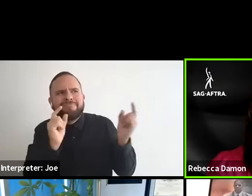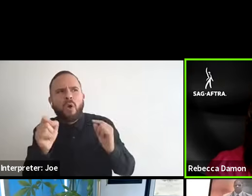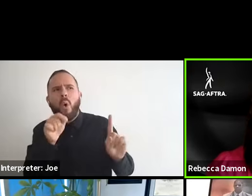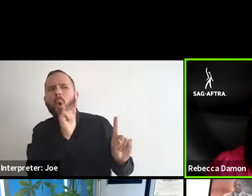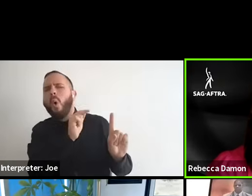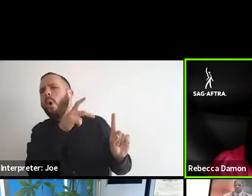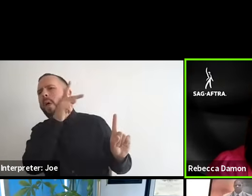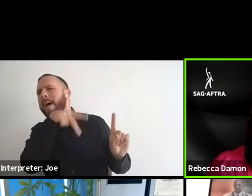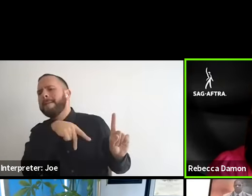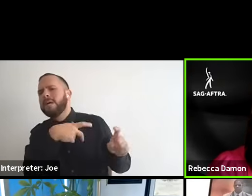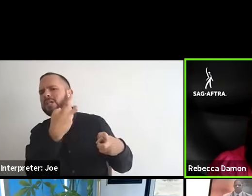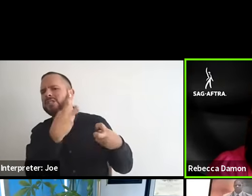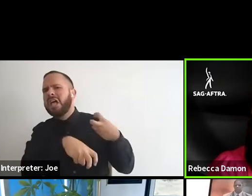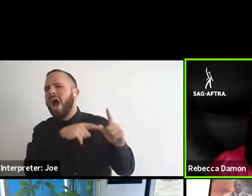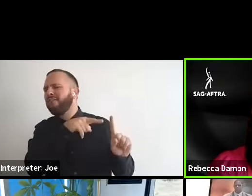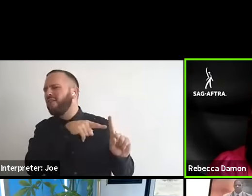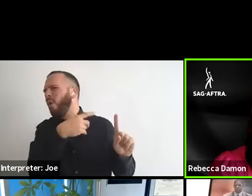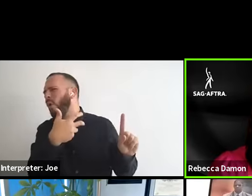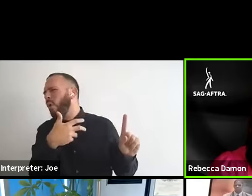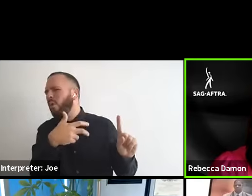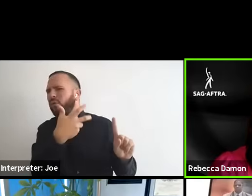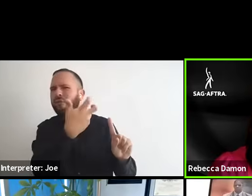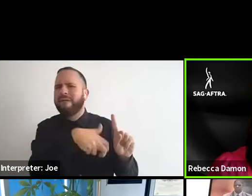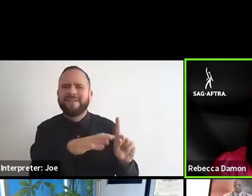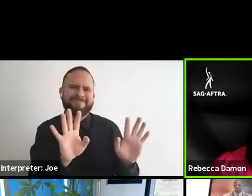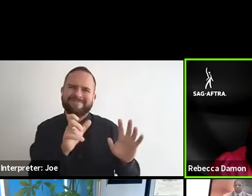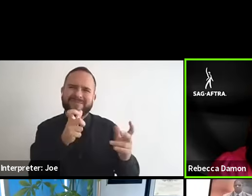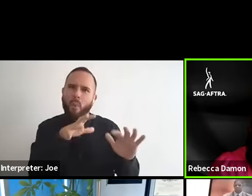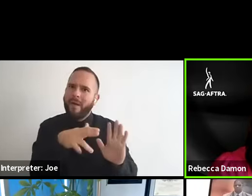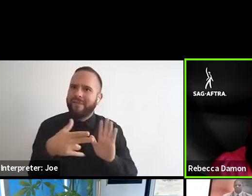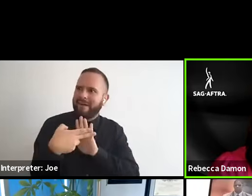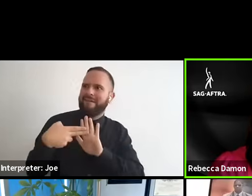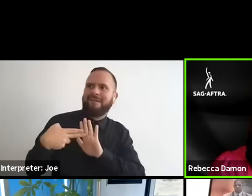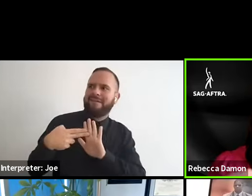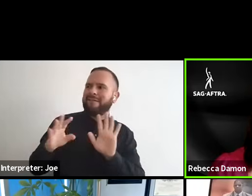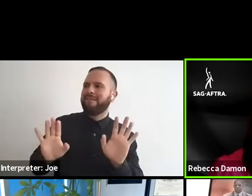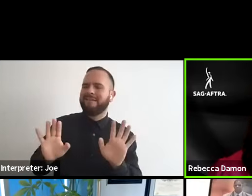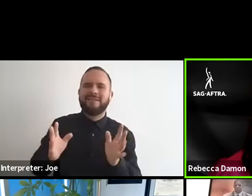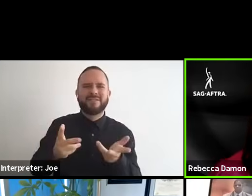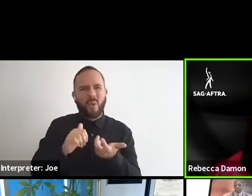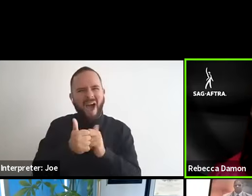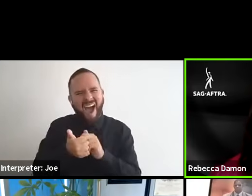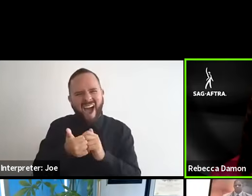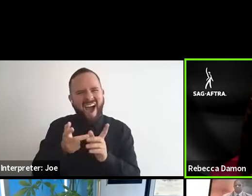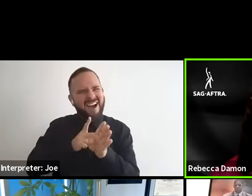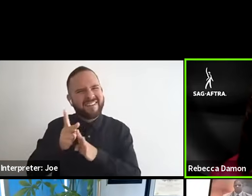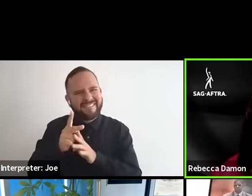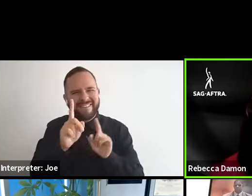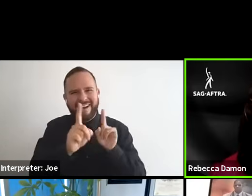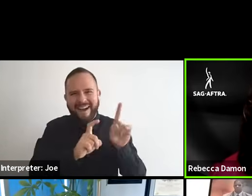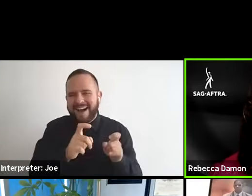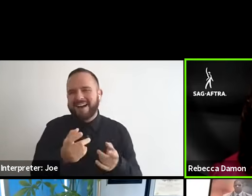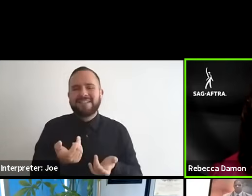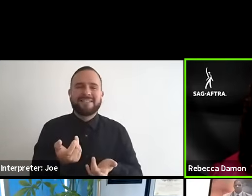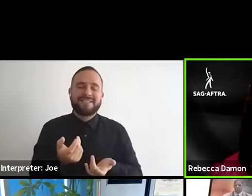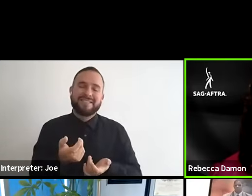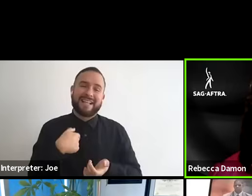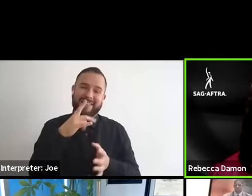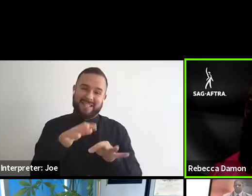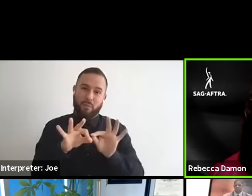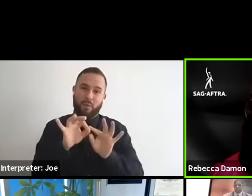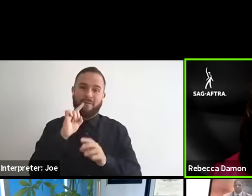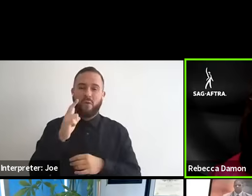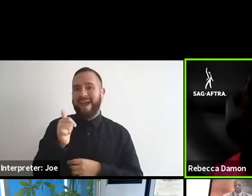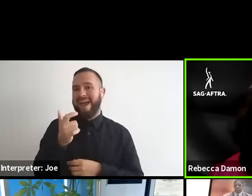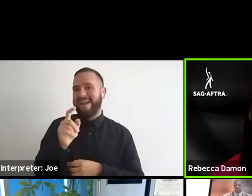They just don't know how to have that conversation. And I think that would apply not just to agents and getting auditions, but it'd be great in terms of